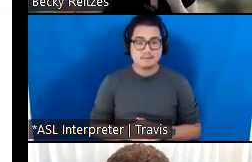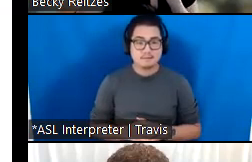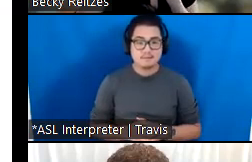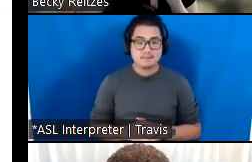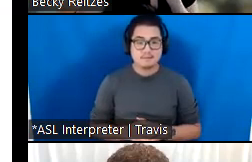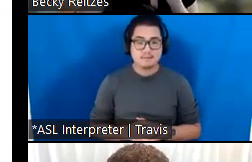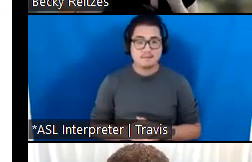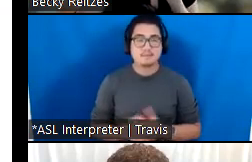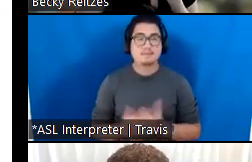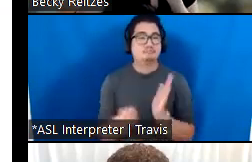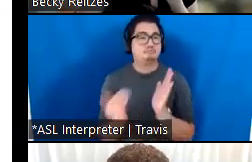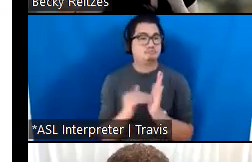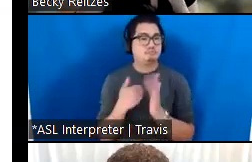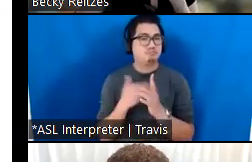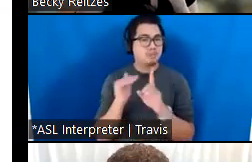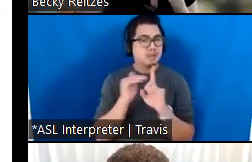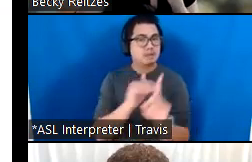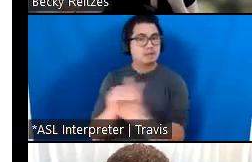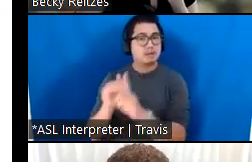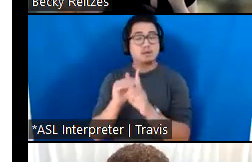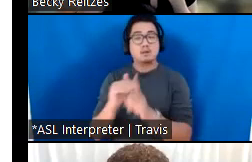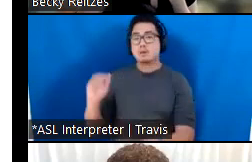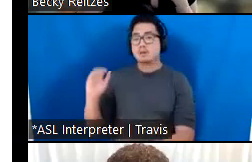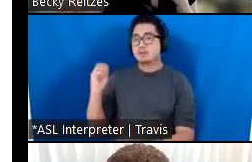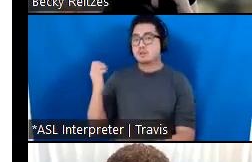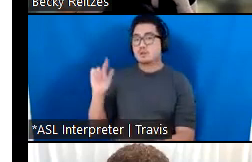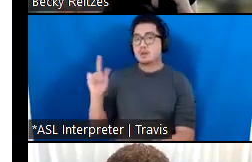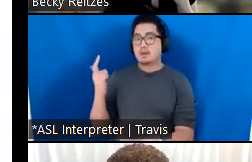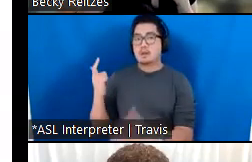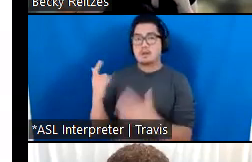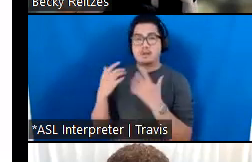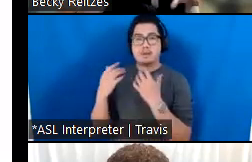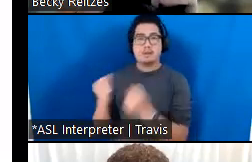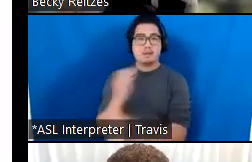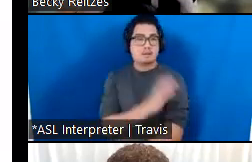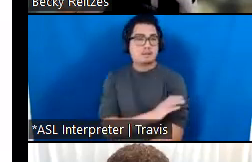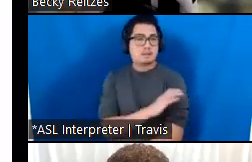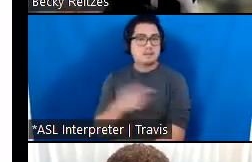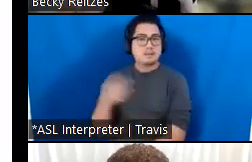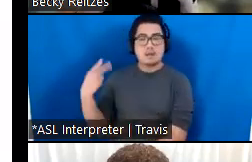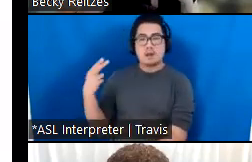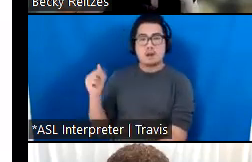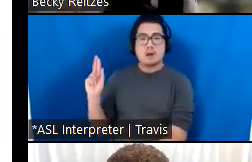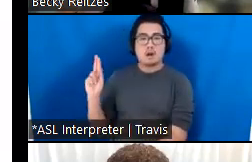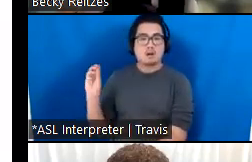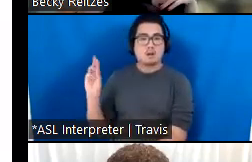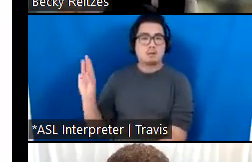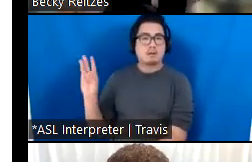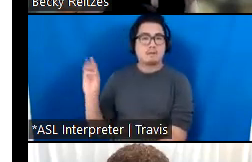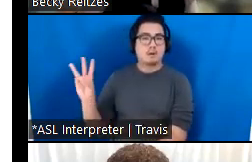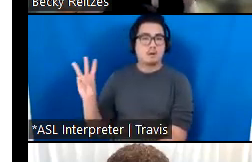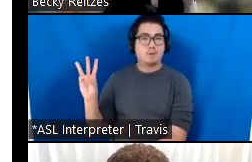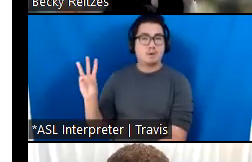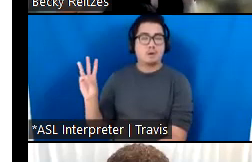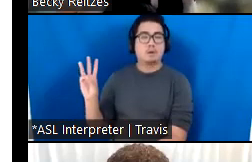Again, I'm going to remind you that the Sexual Health Clinic at Harborview has vaccination clinics, and